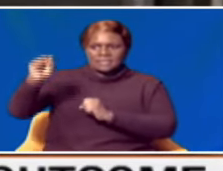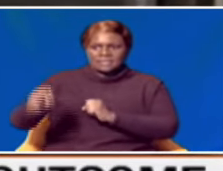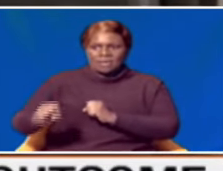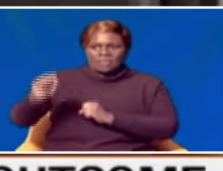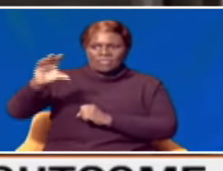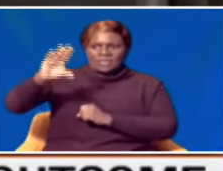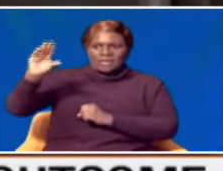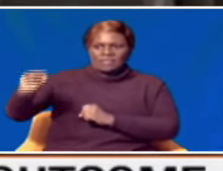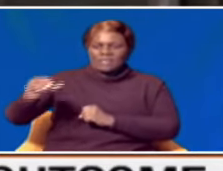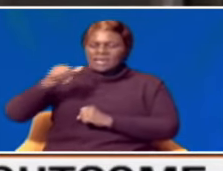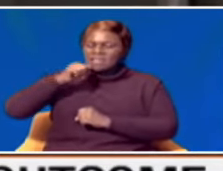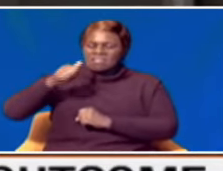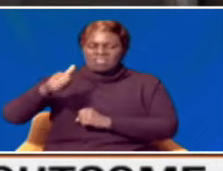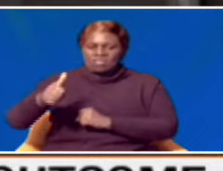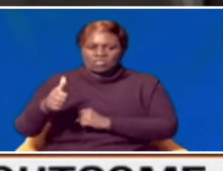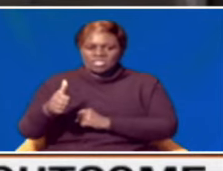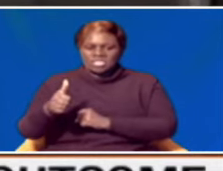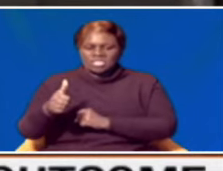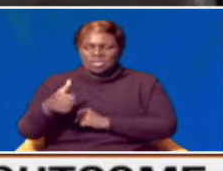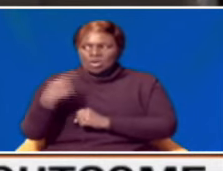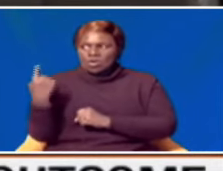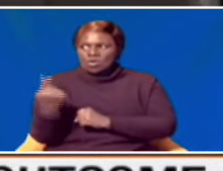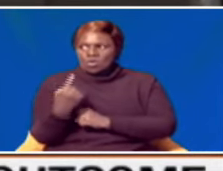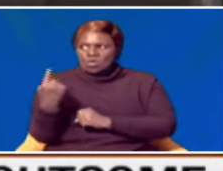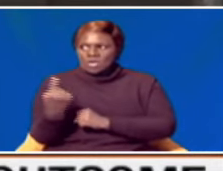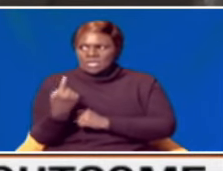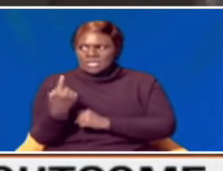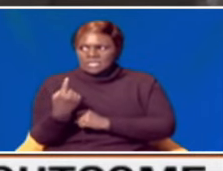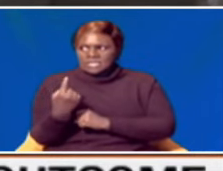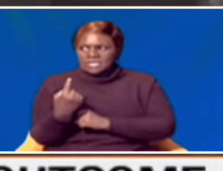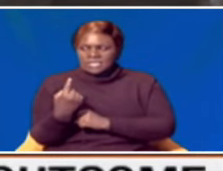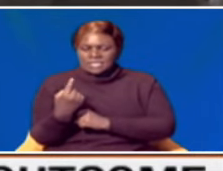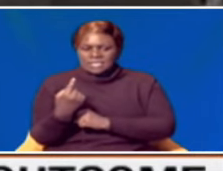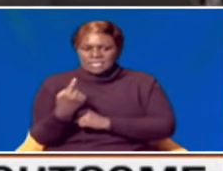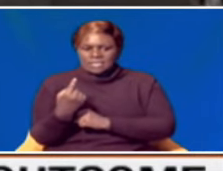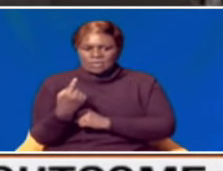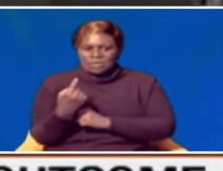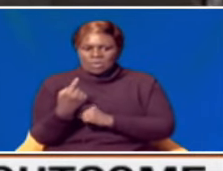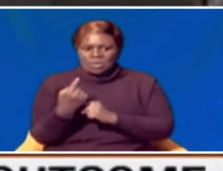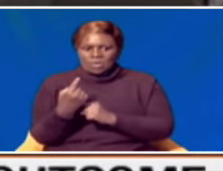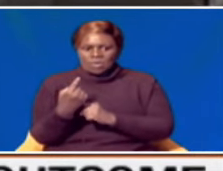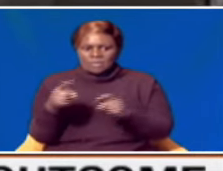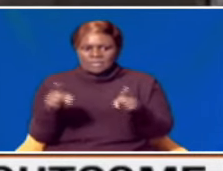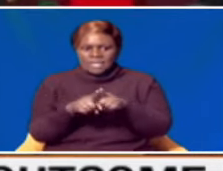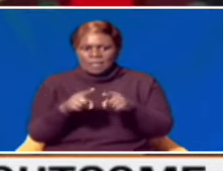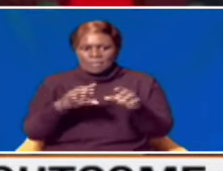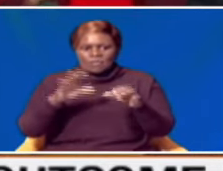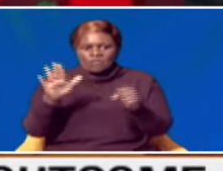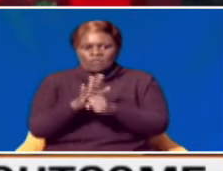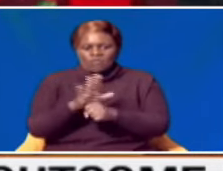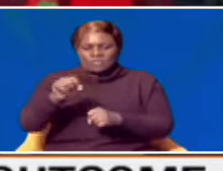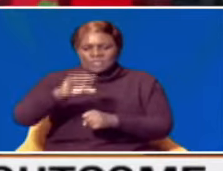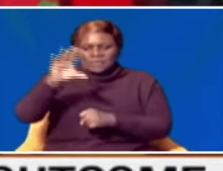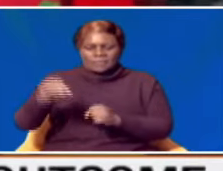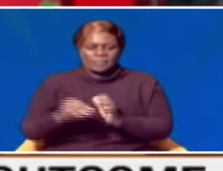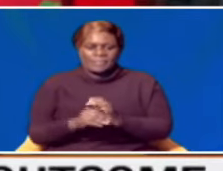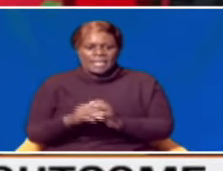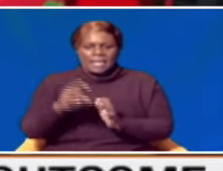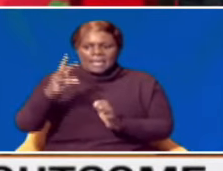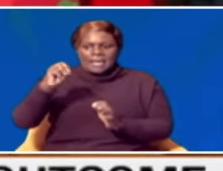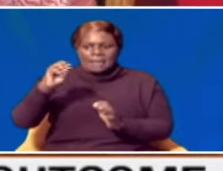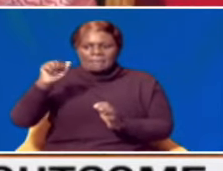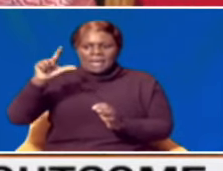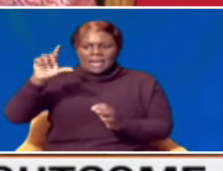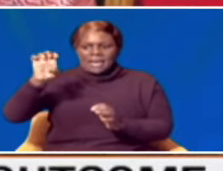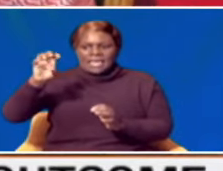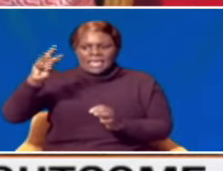Africa, not to only in KZN only, but the whole South Africa. For Julius Malema,